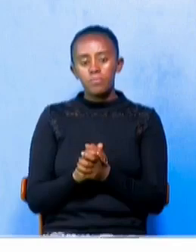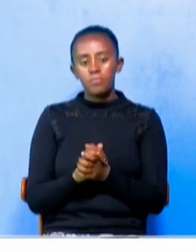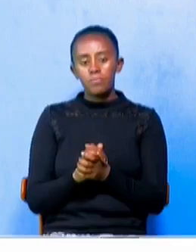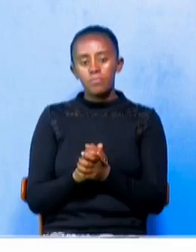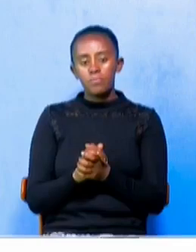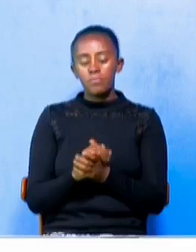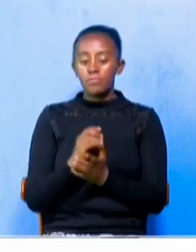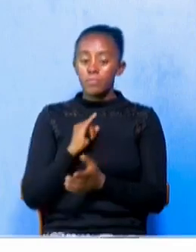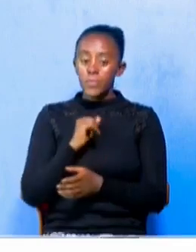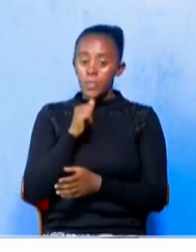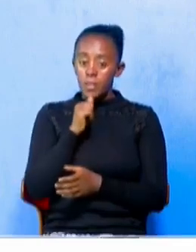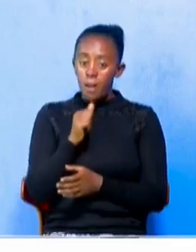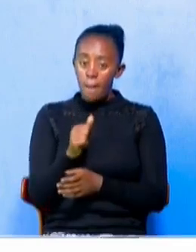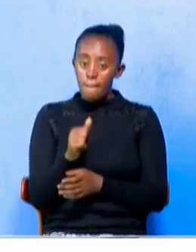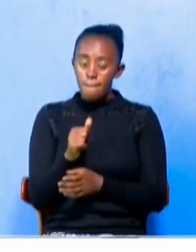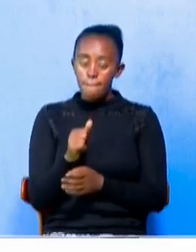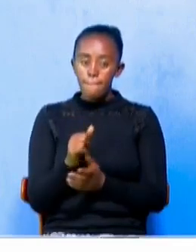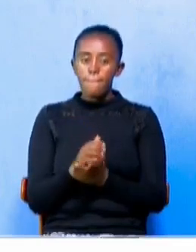I am